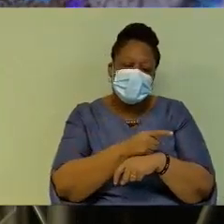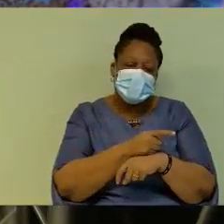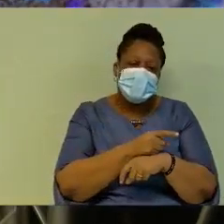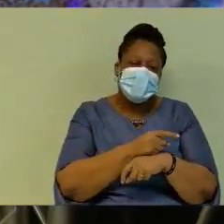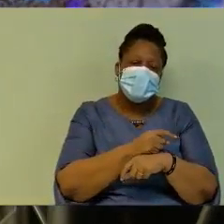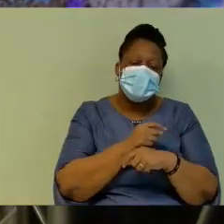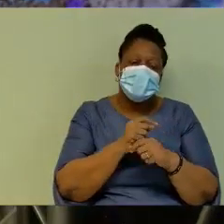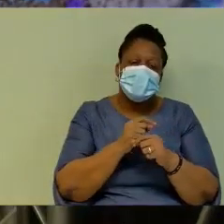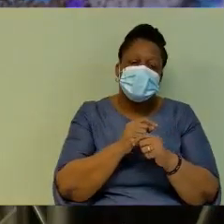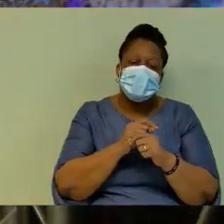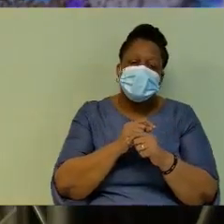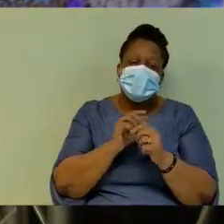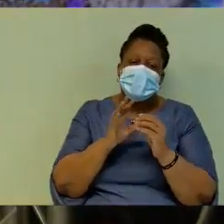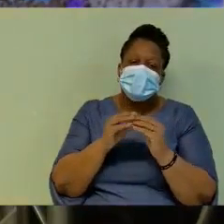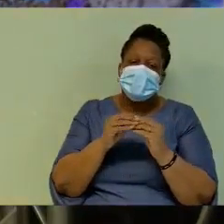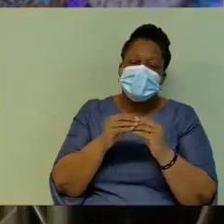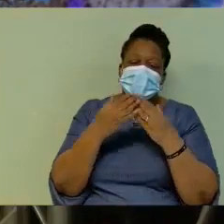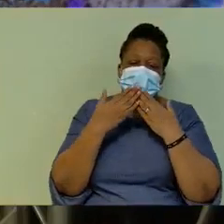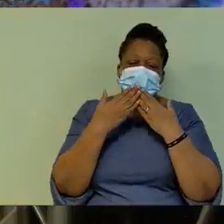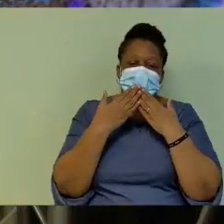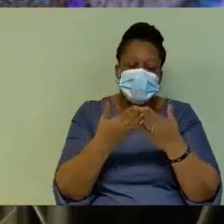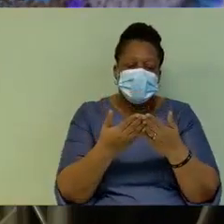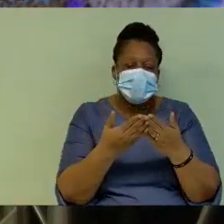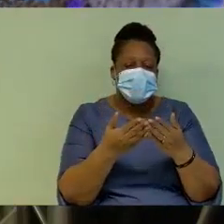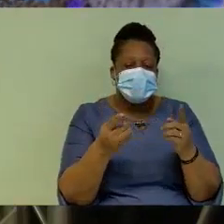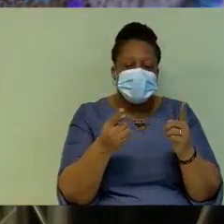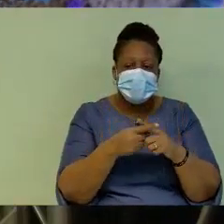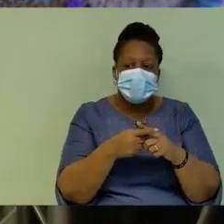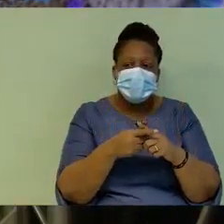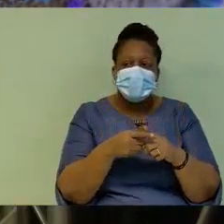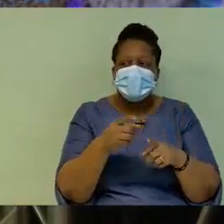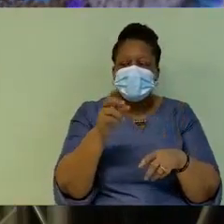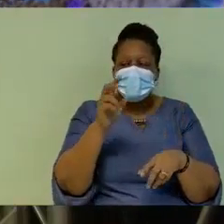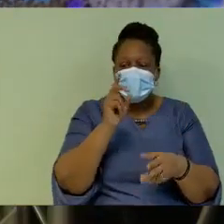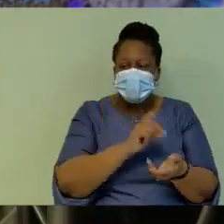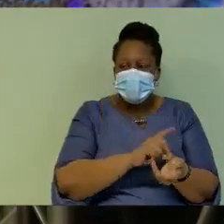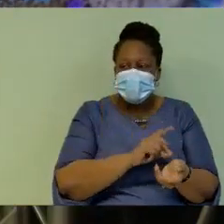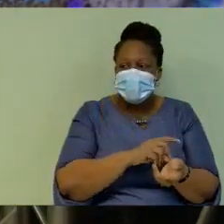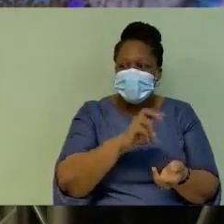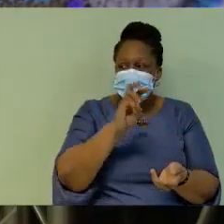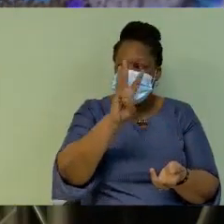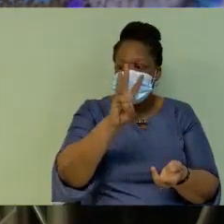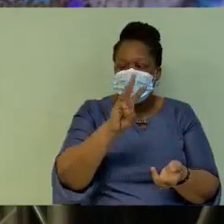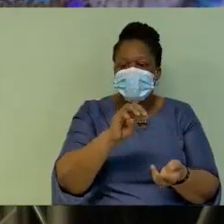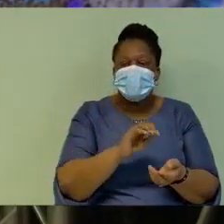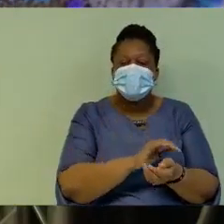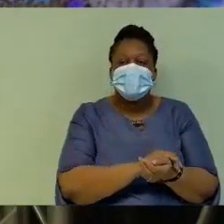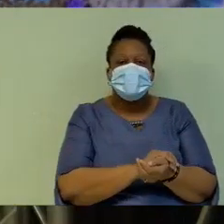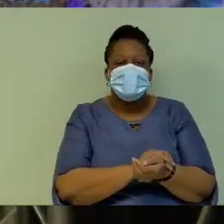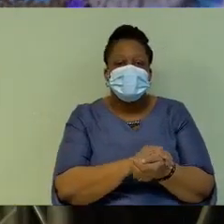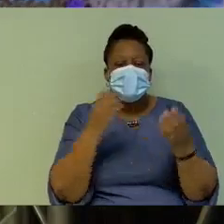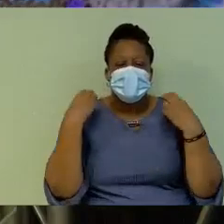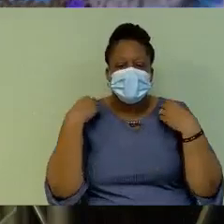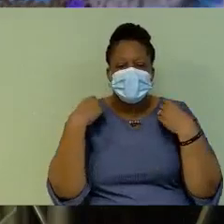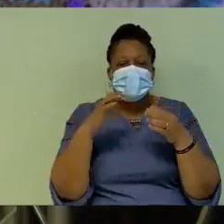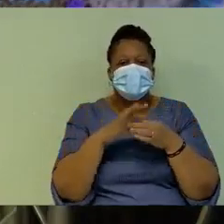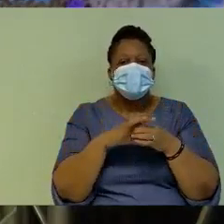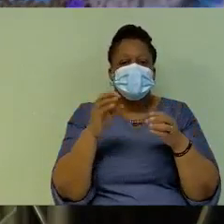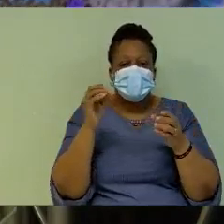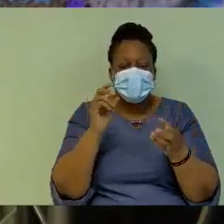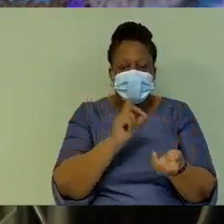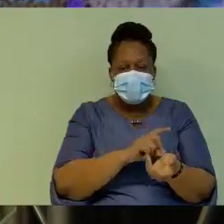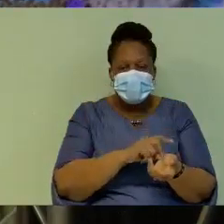daily briefings. We say thank you to Dr. Cameron Wilkinson, our medical chief of staff, who has